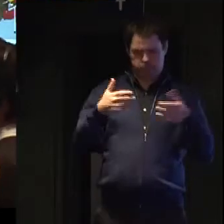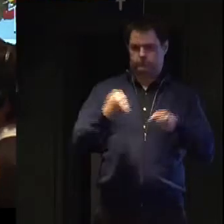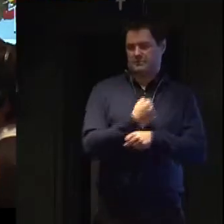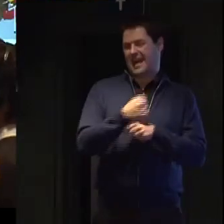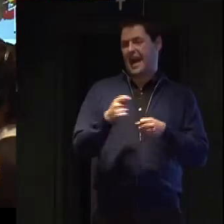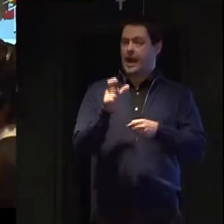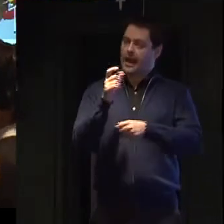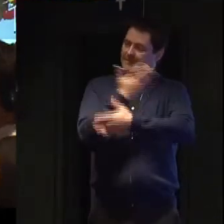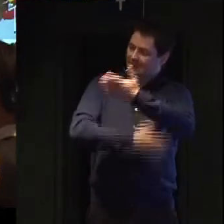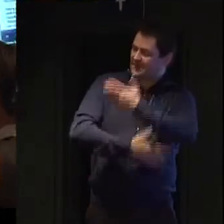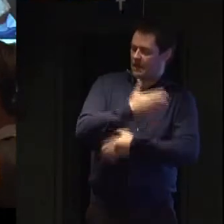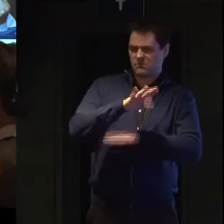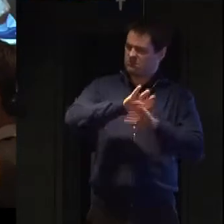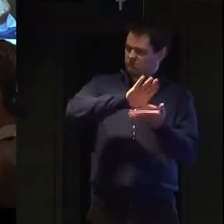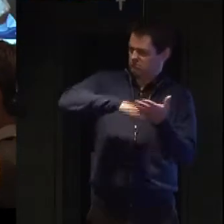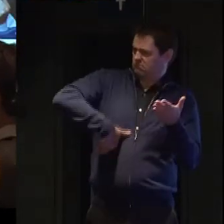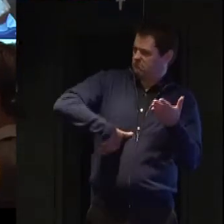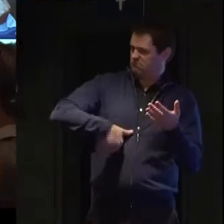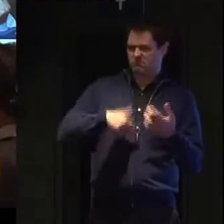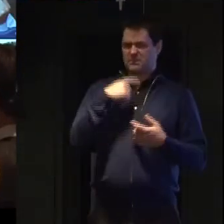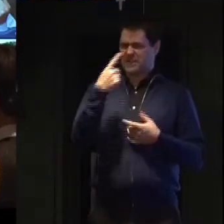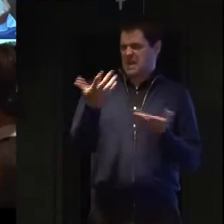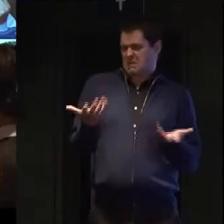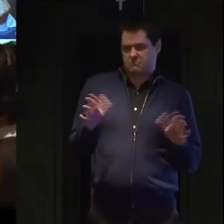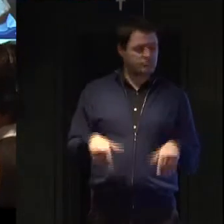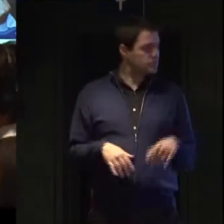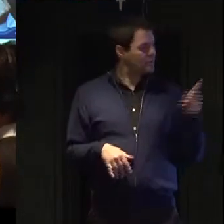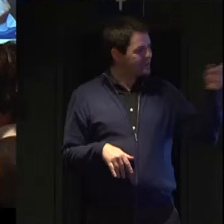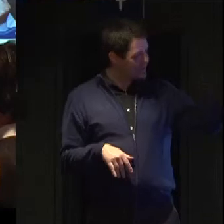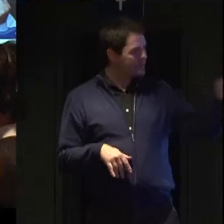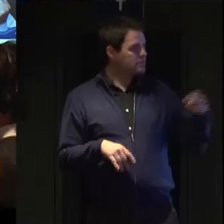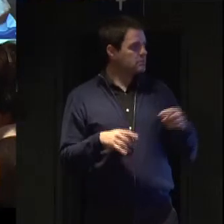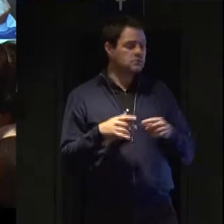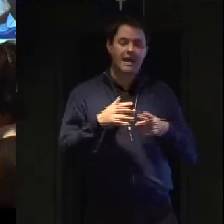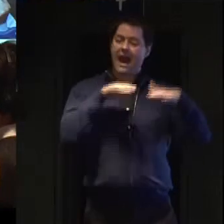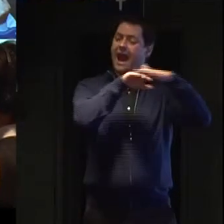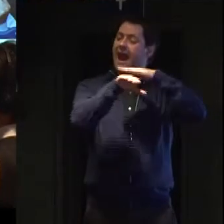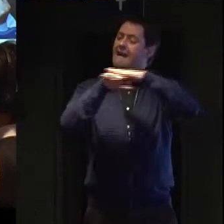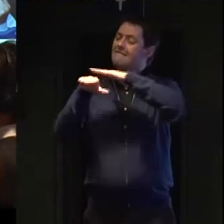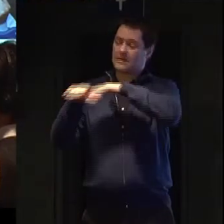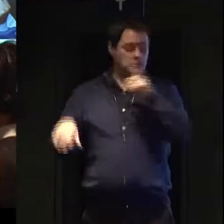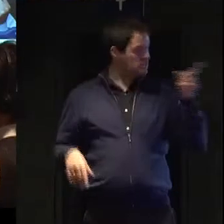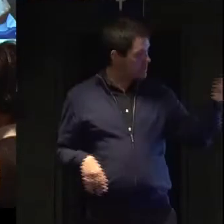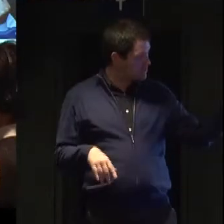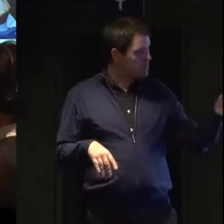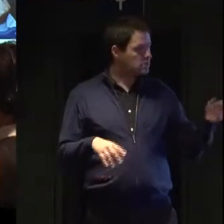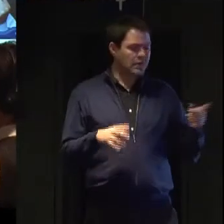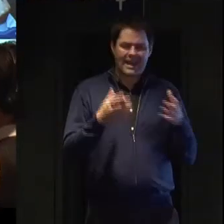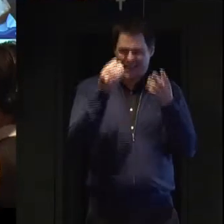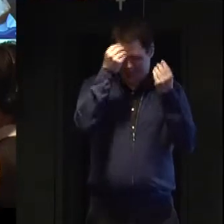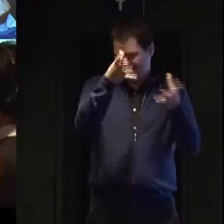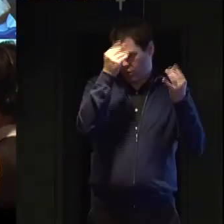like disability in it all of the time. So what the ebook does for the access officers is provide them with all sorts of different